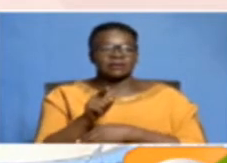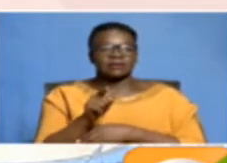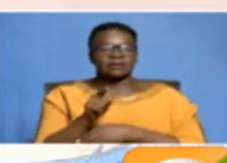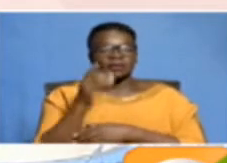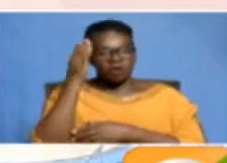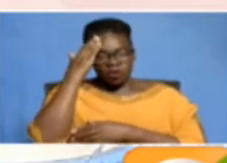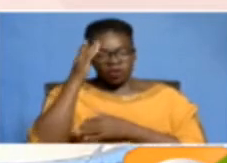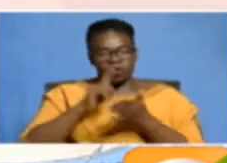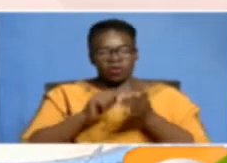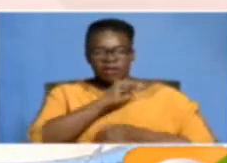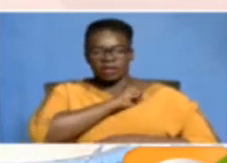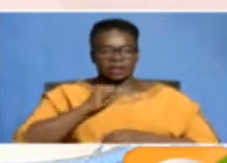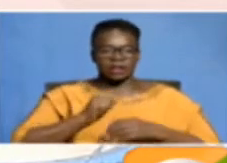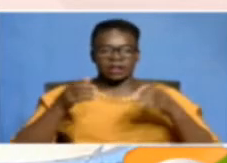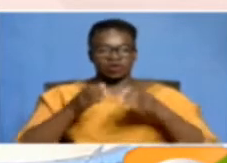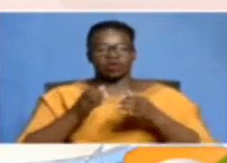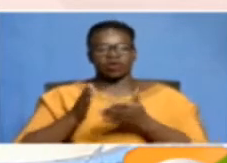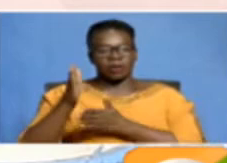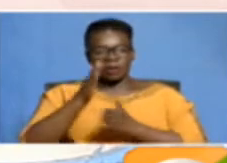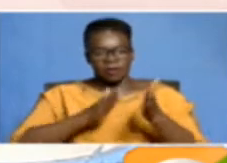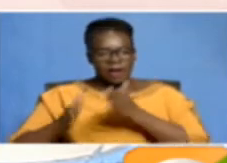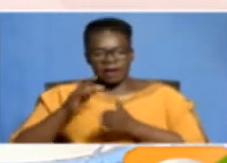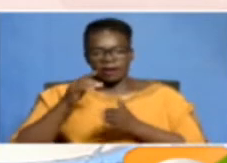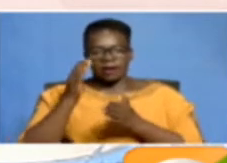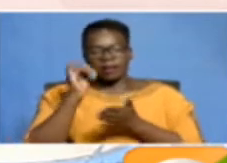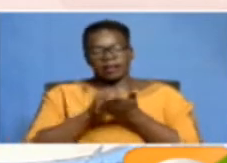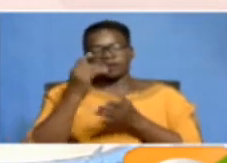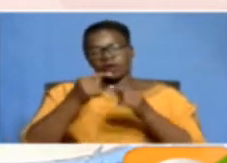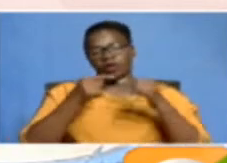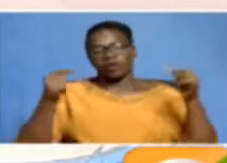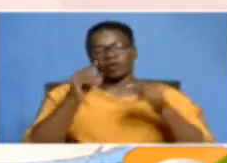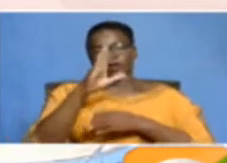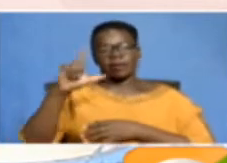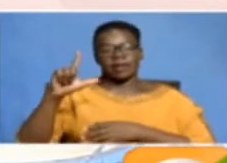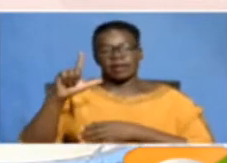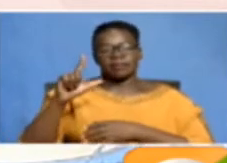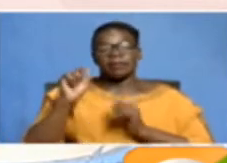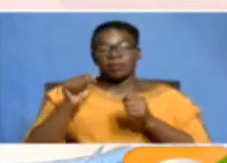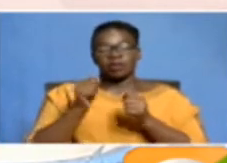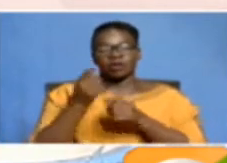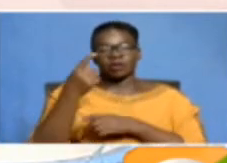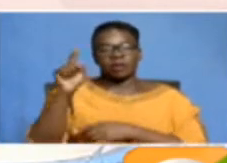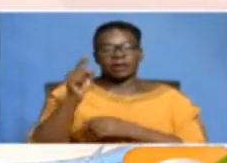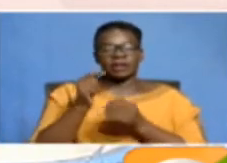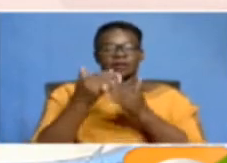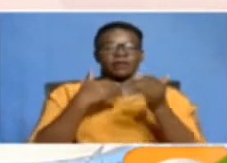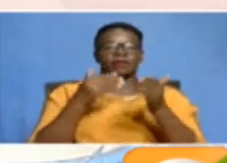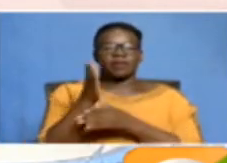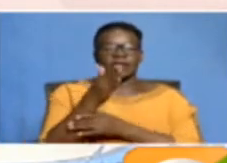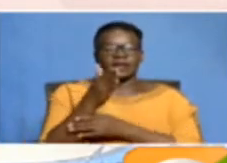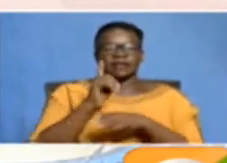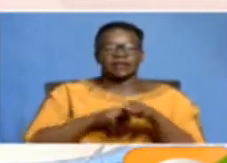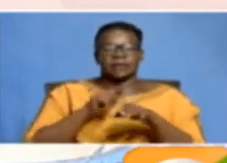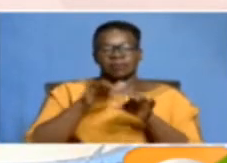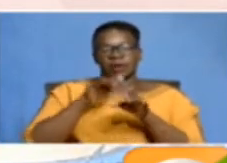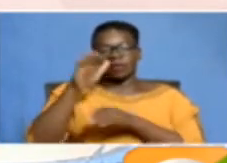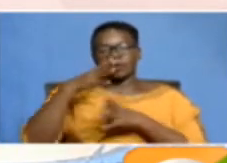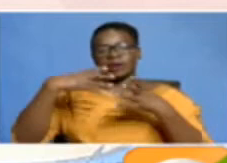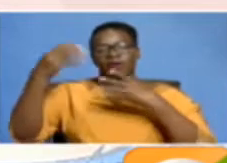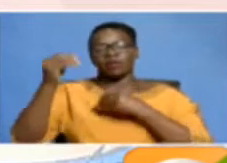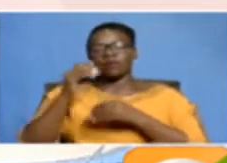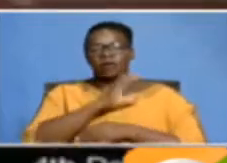and their clerk who are opposed to the bill. The bill will be passed before Thursday, when MPs break for Christmas